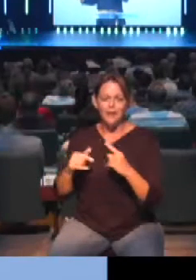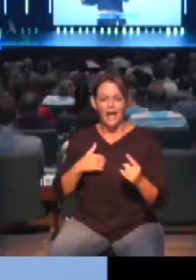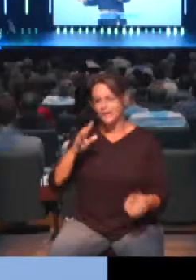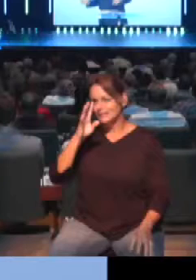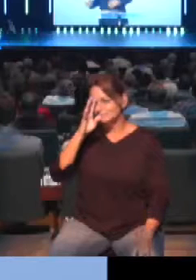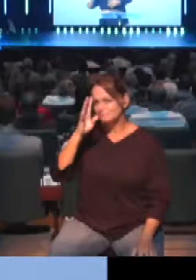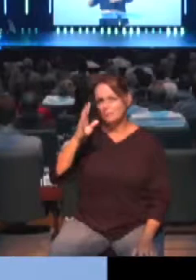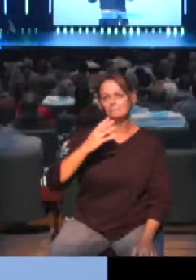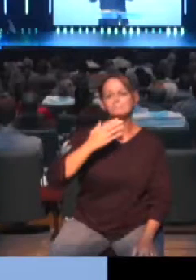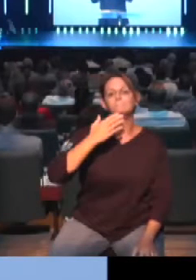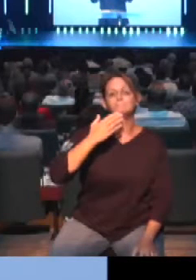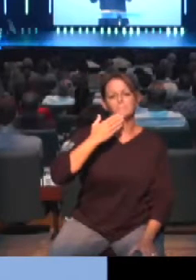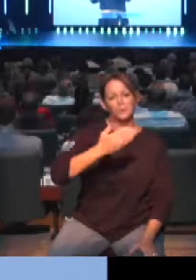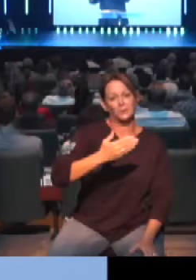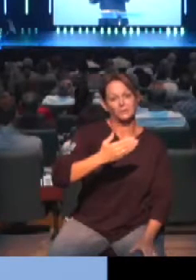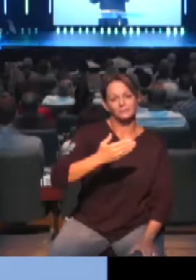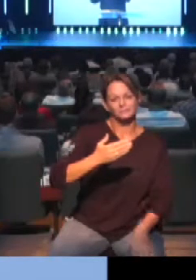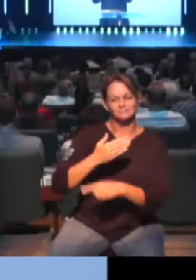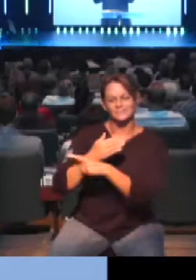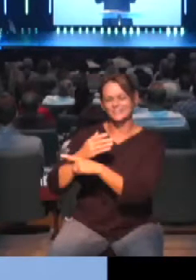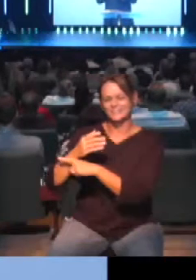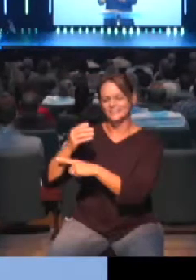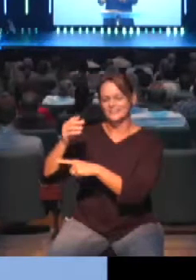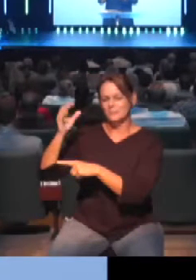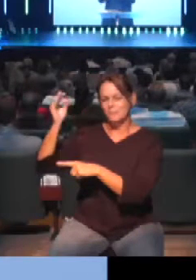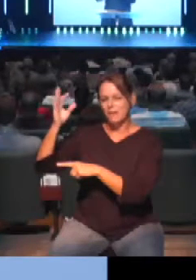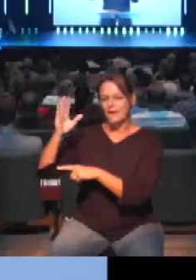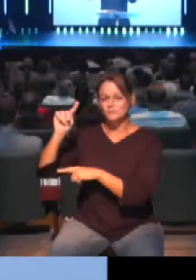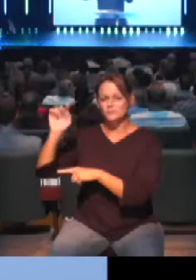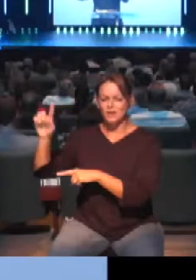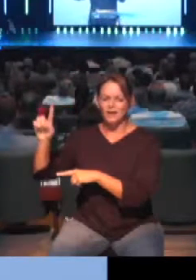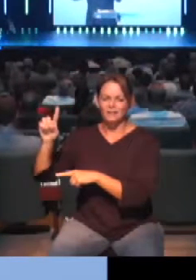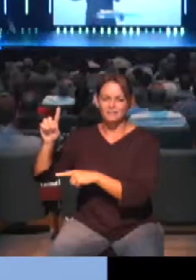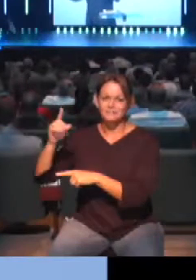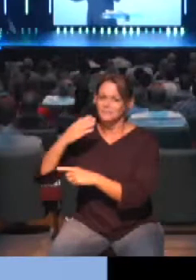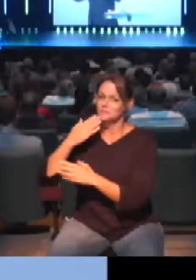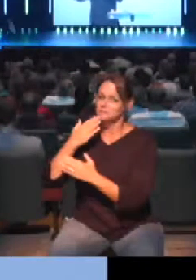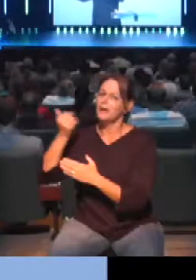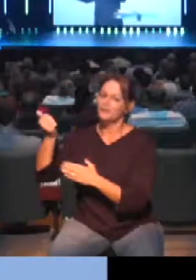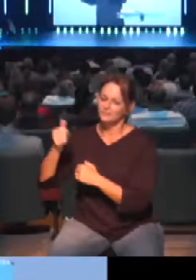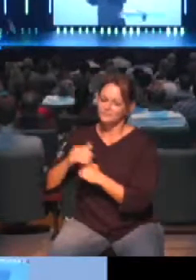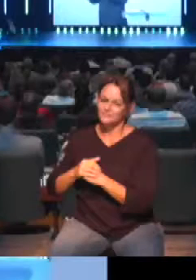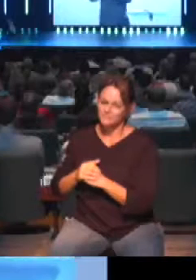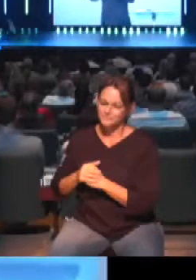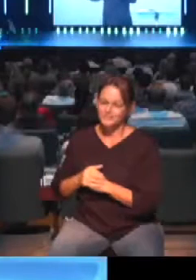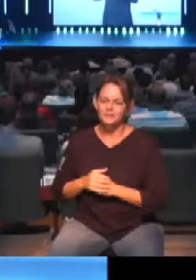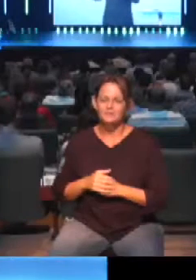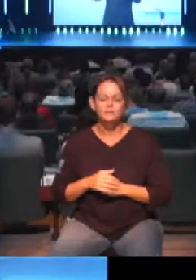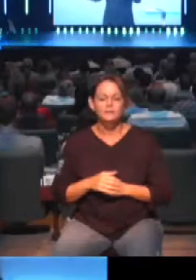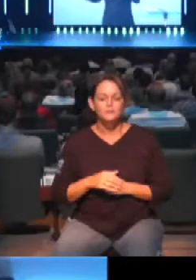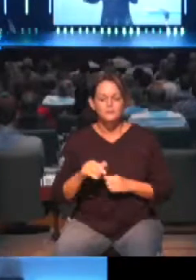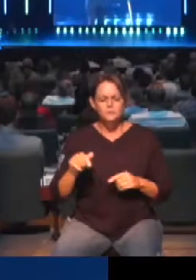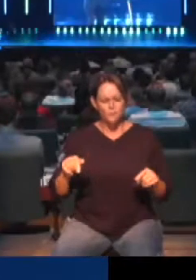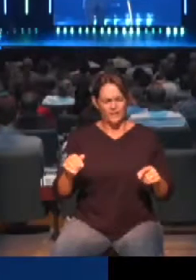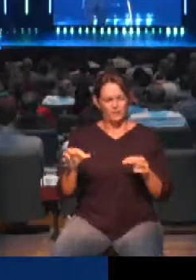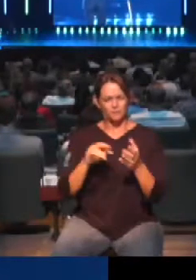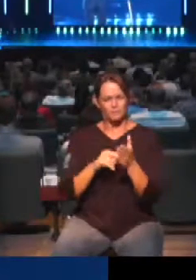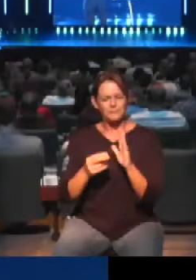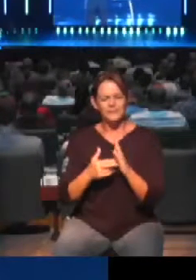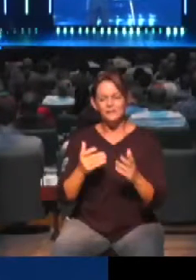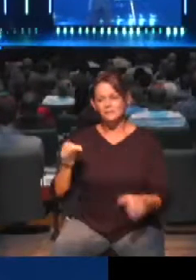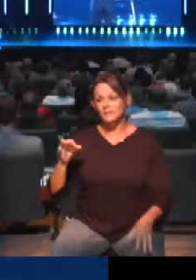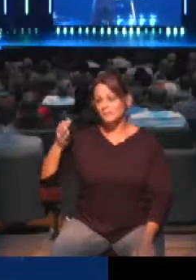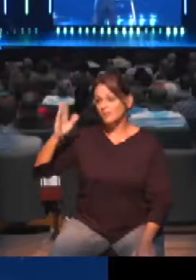can do, all right? So it's called the principle of first, and this is a principle that runs all through Scripture. And let me just encapsulate it for you.